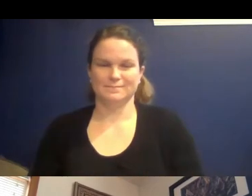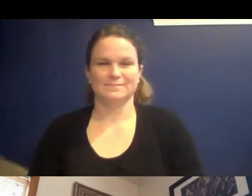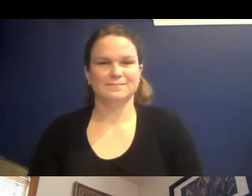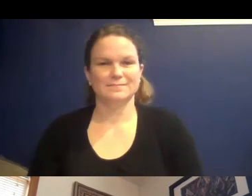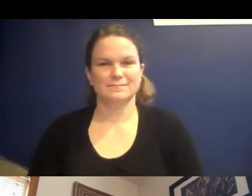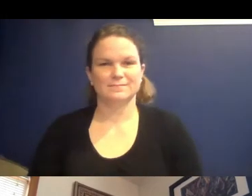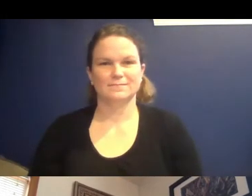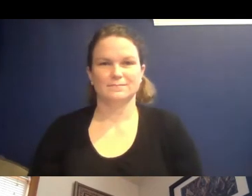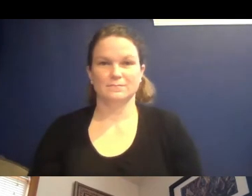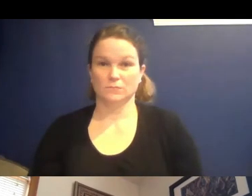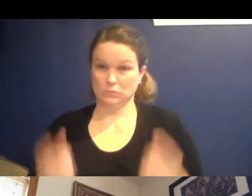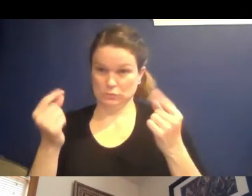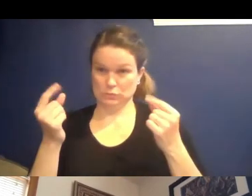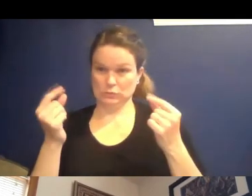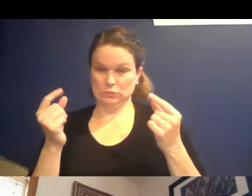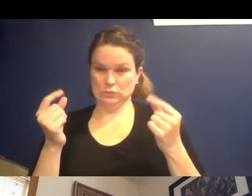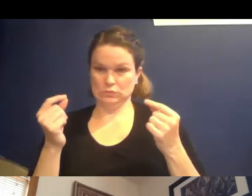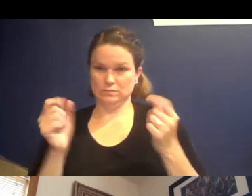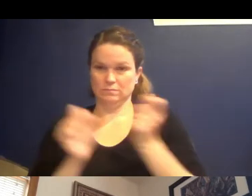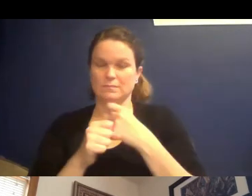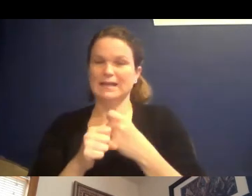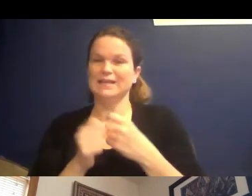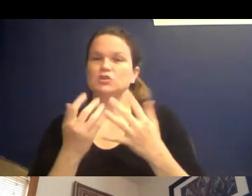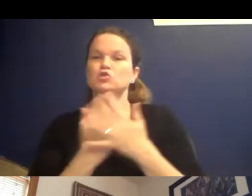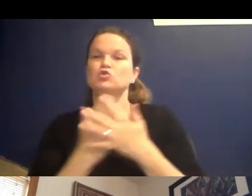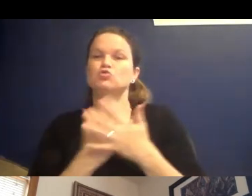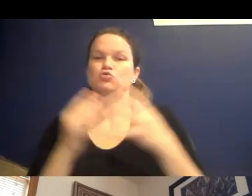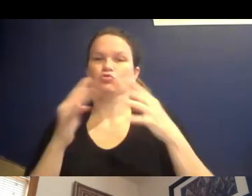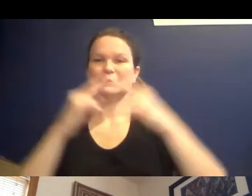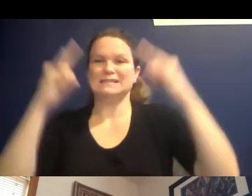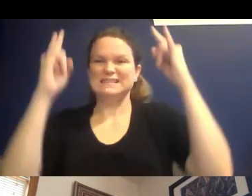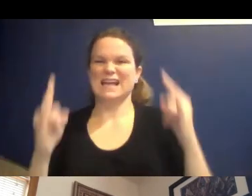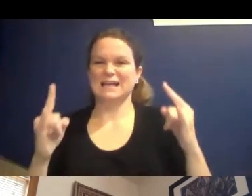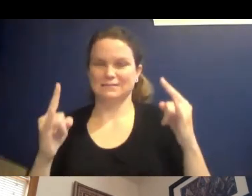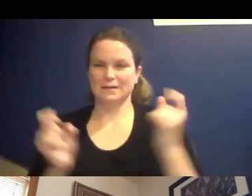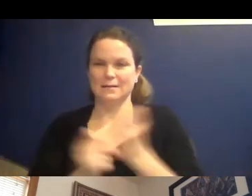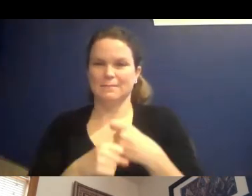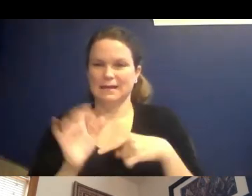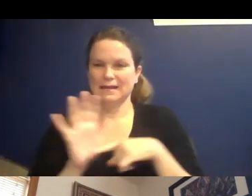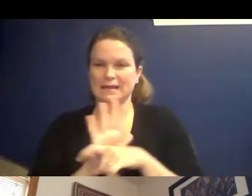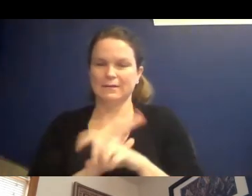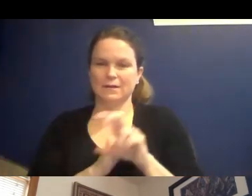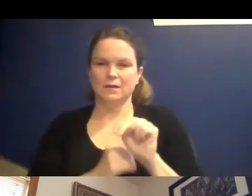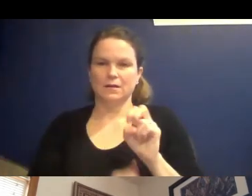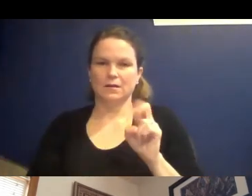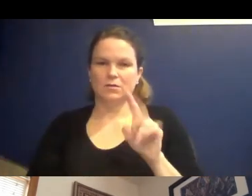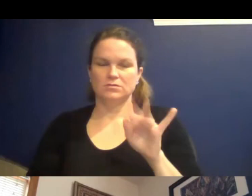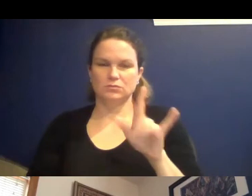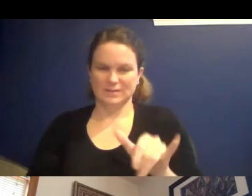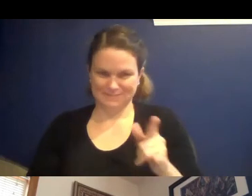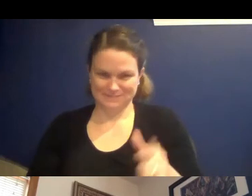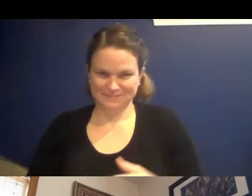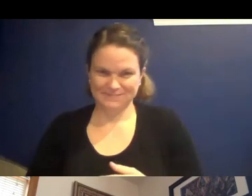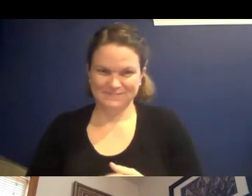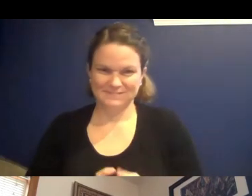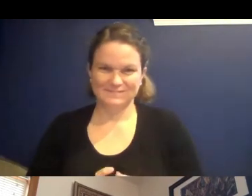So what we did is we erected a screen tent on our back porch and made a caterpillar nursery. You can see our stock